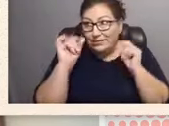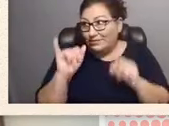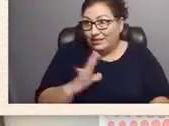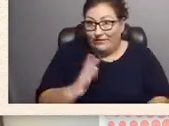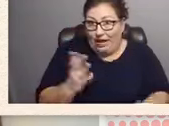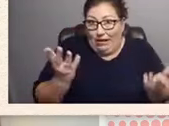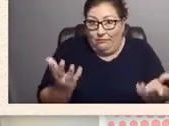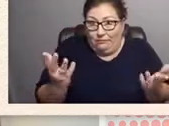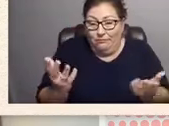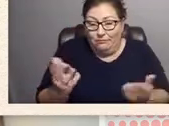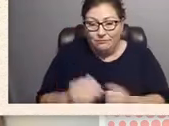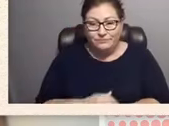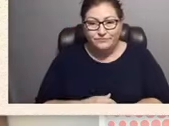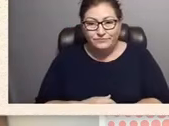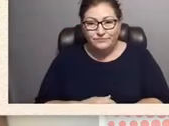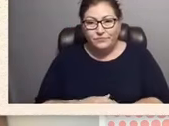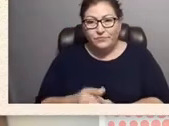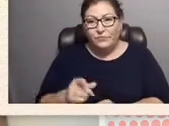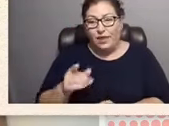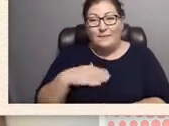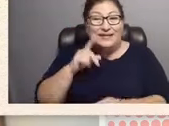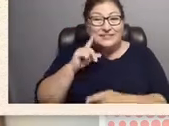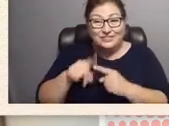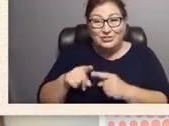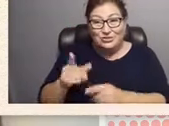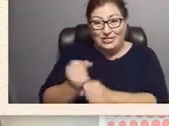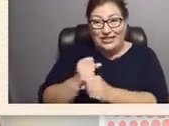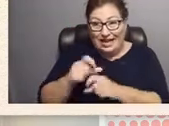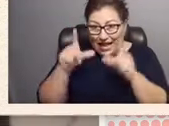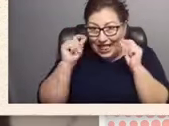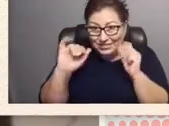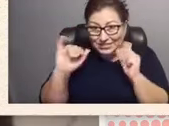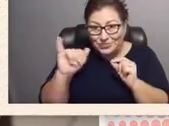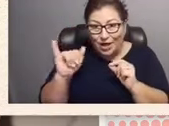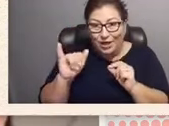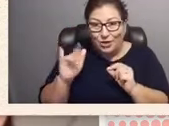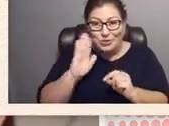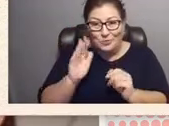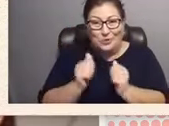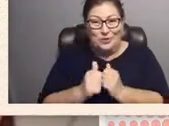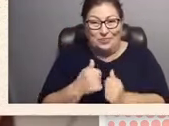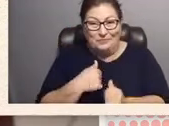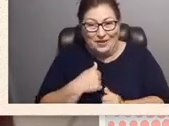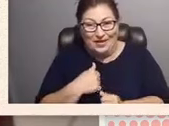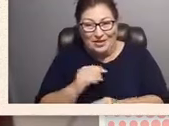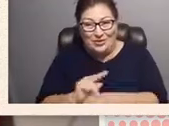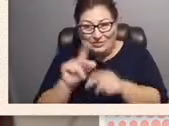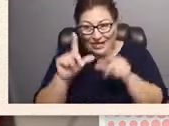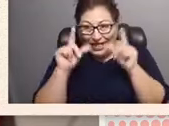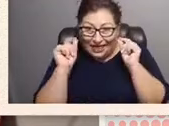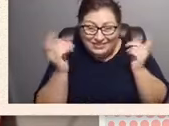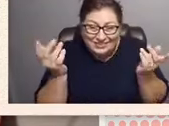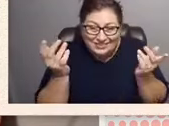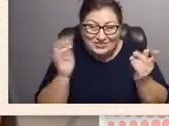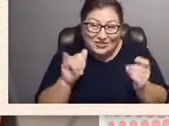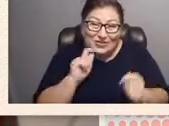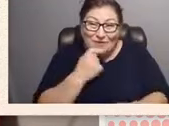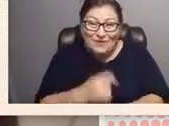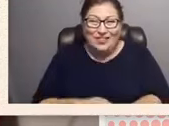I mean, she's getting glasses too, so she's gonna be with me, and but so that's pretty cool.